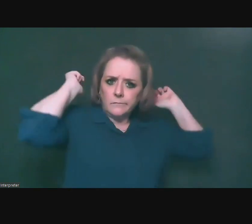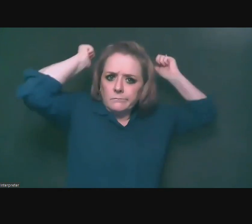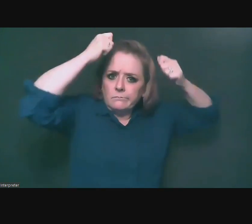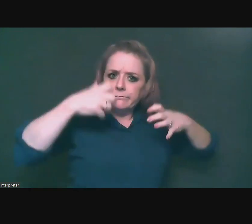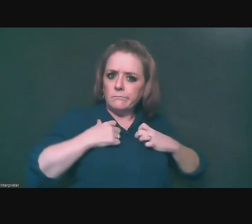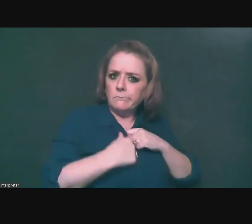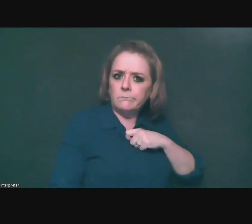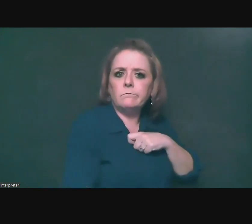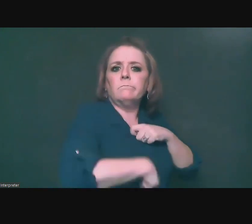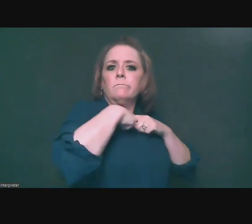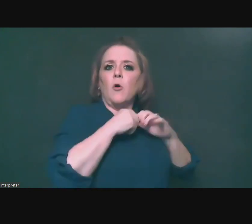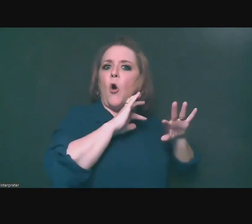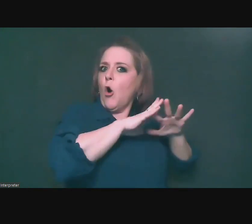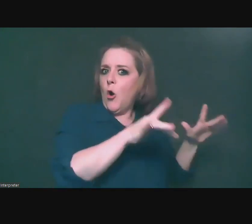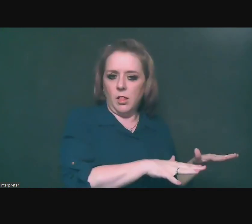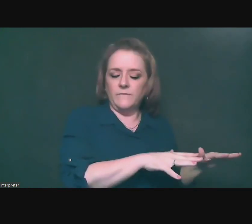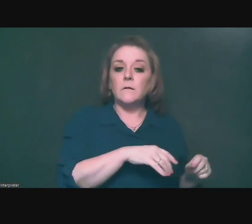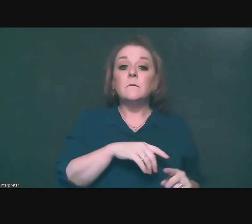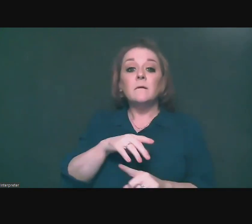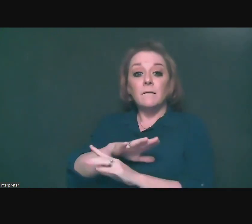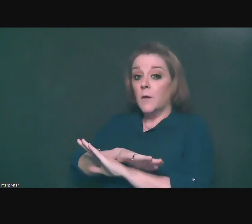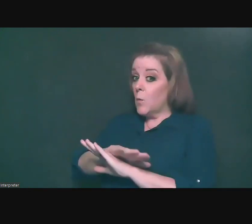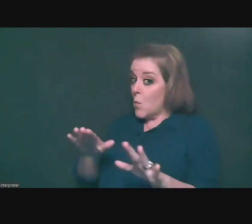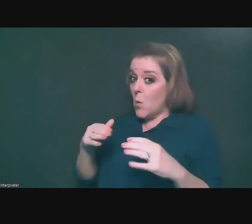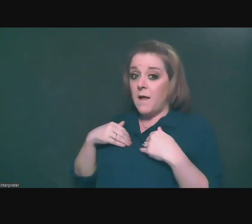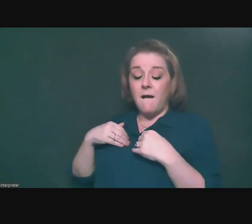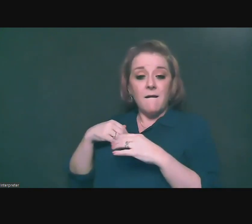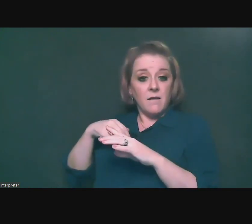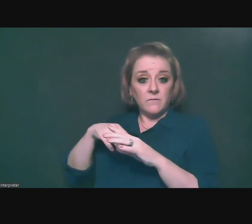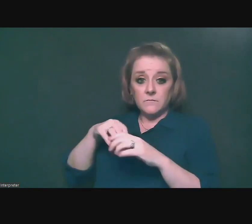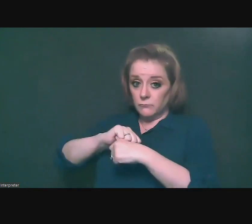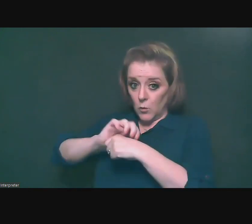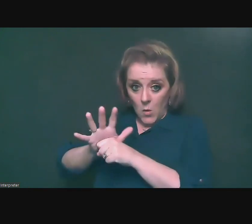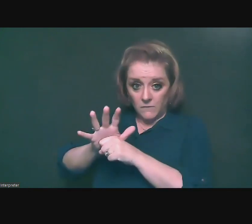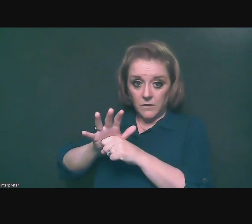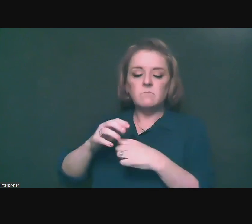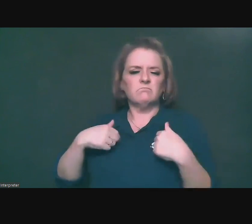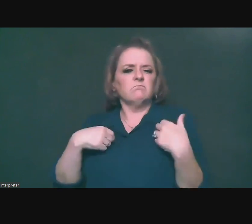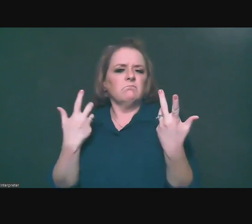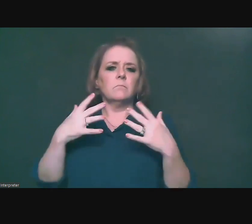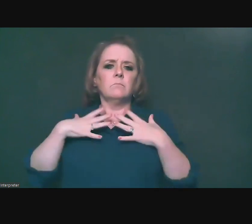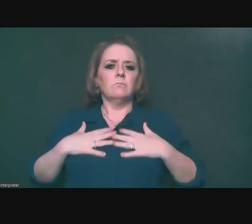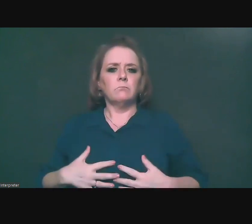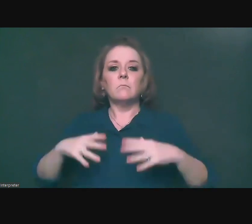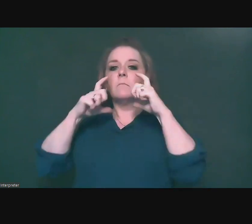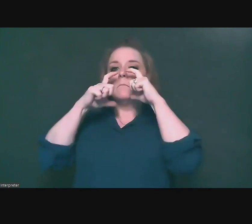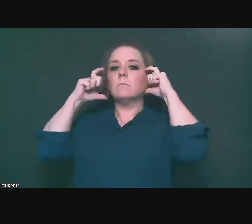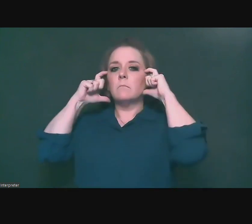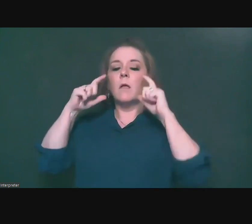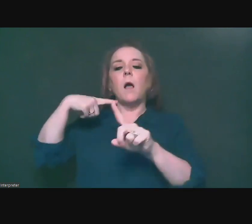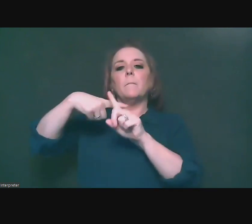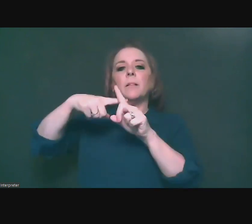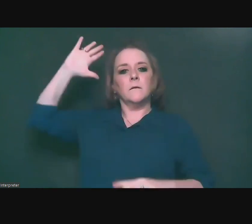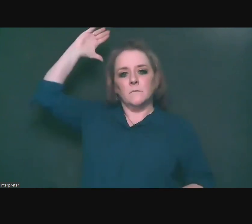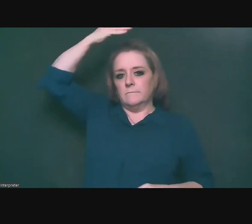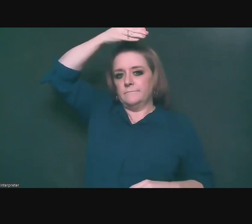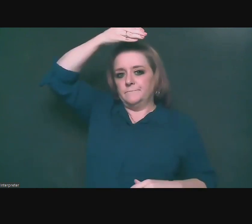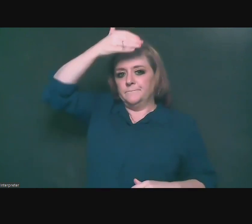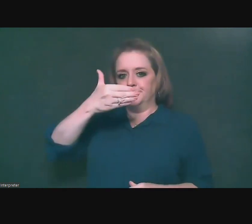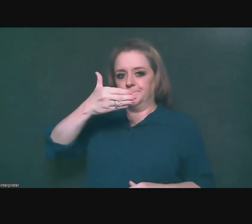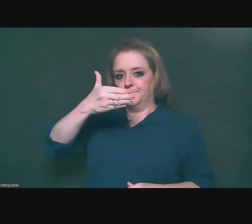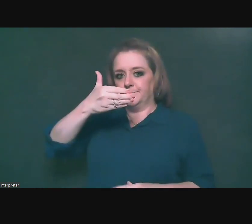other. But if the patient's not suspected of having COVID, this is what I wear. And I wear a face shield as well.